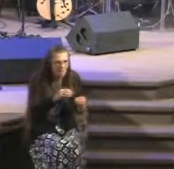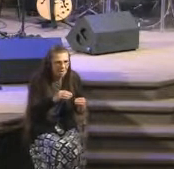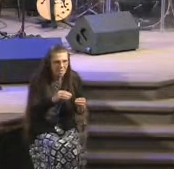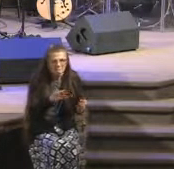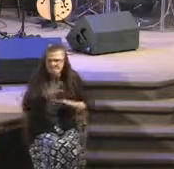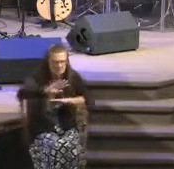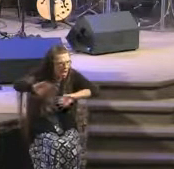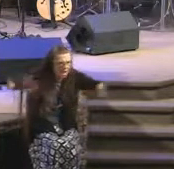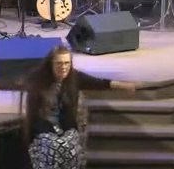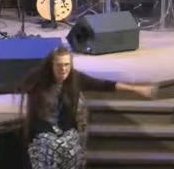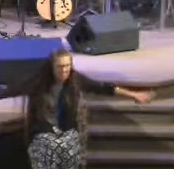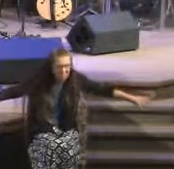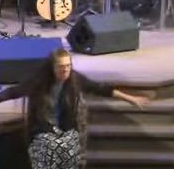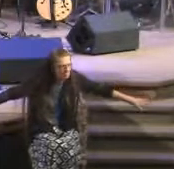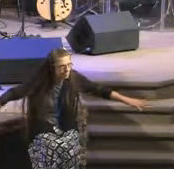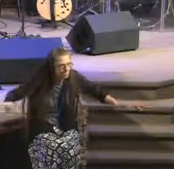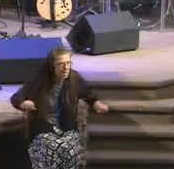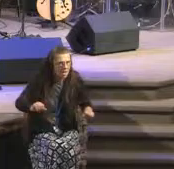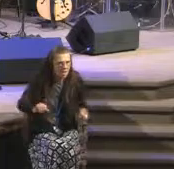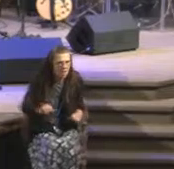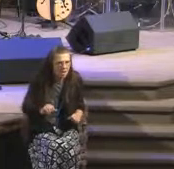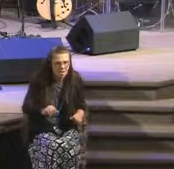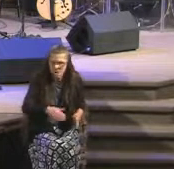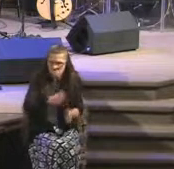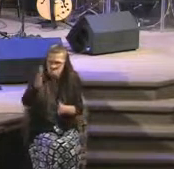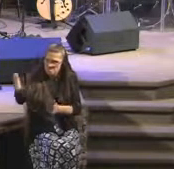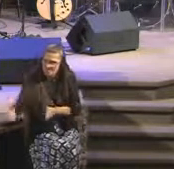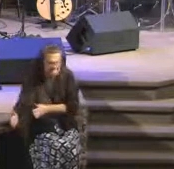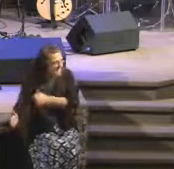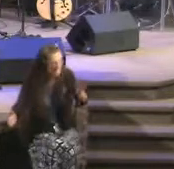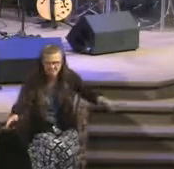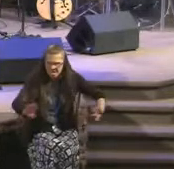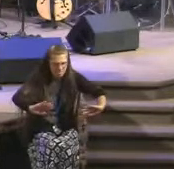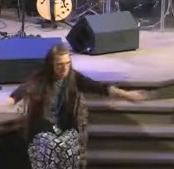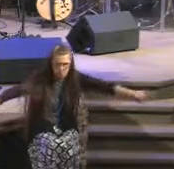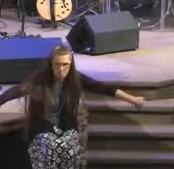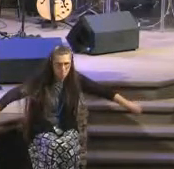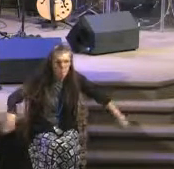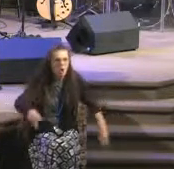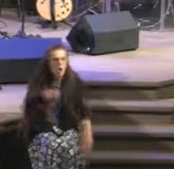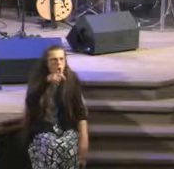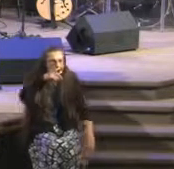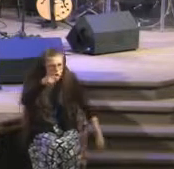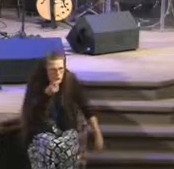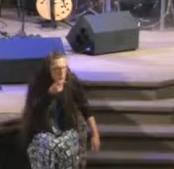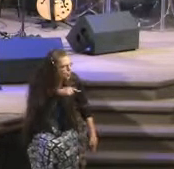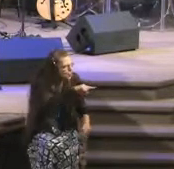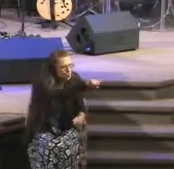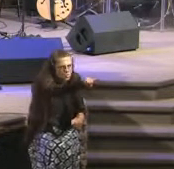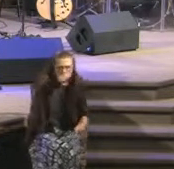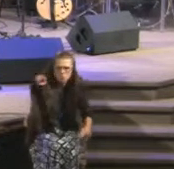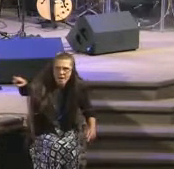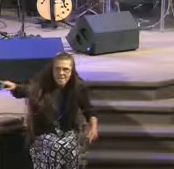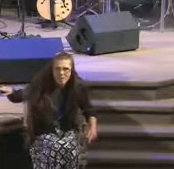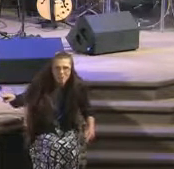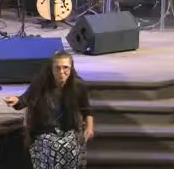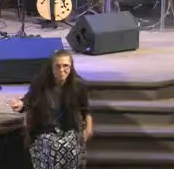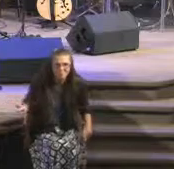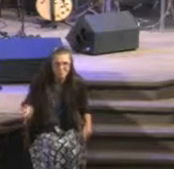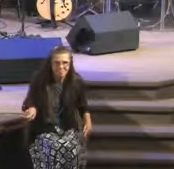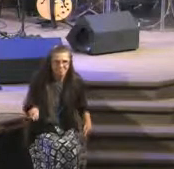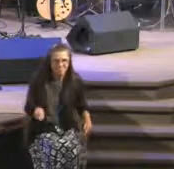and have-nots. There's no this side of the tracks or that side of the tracks. Whosoever.